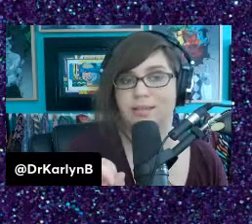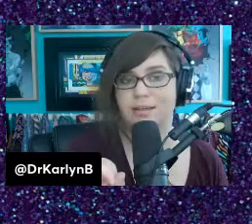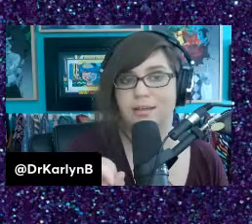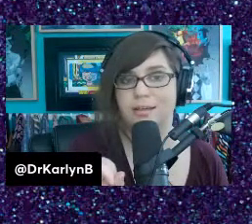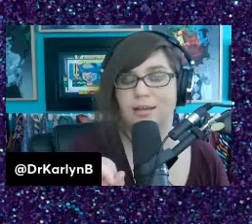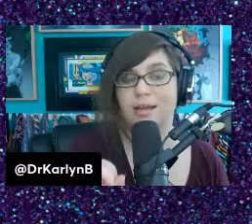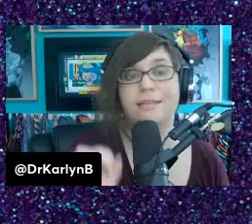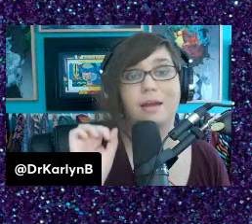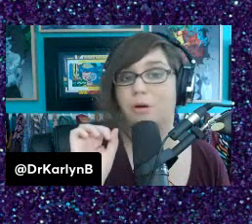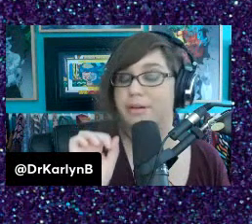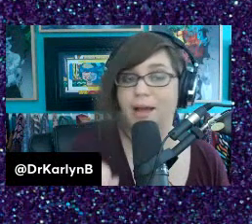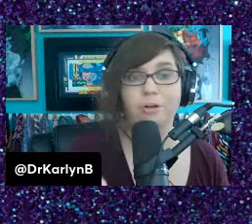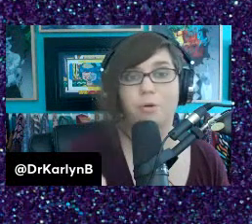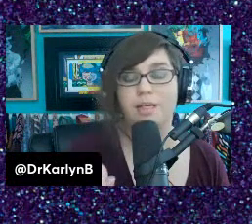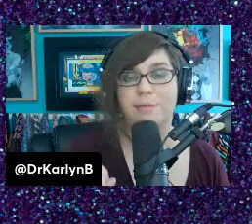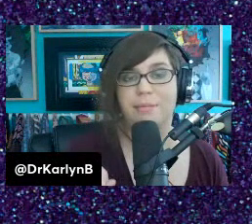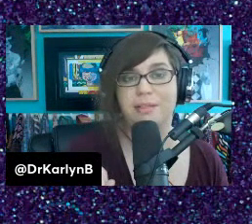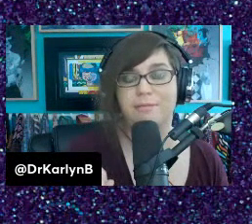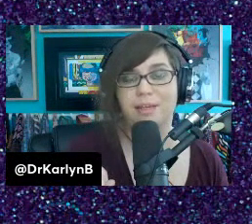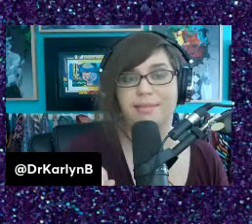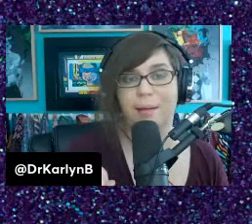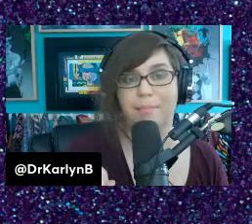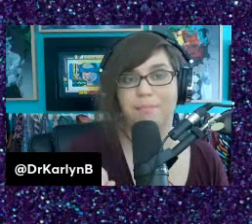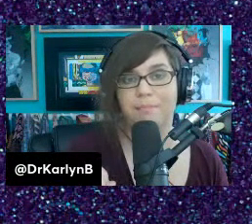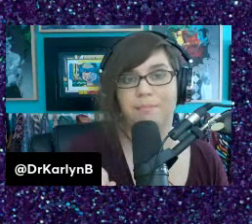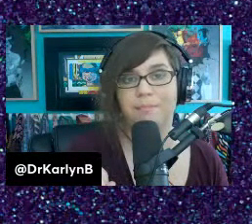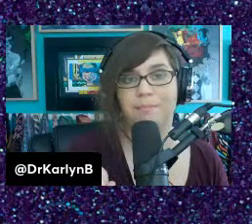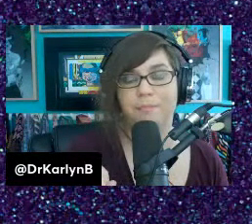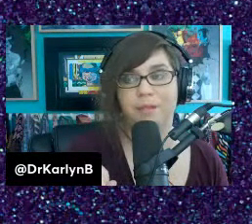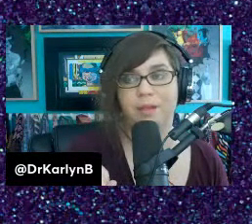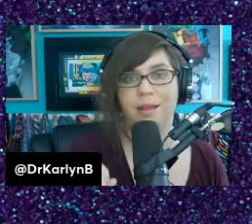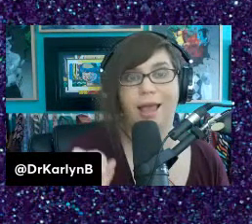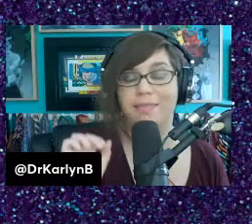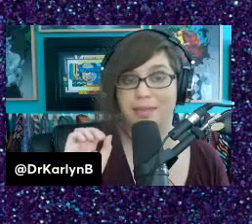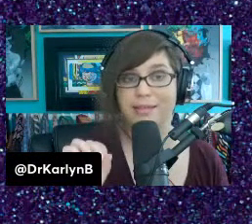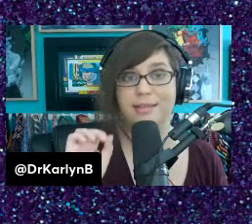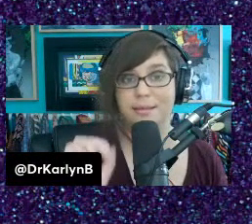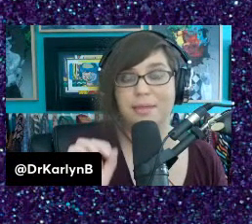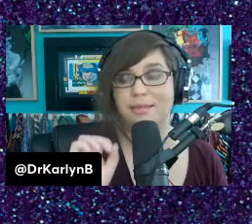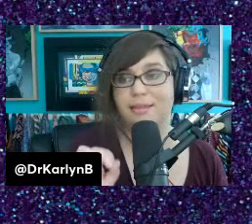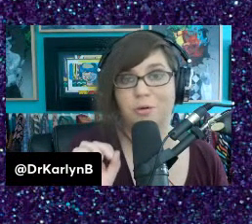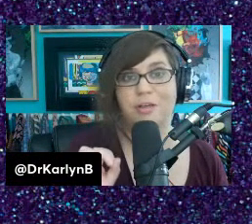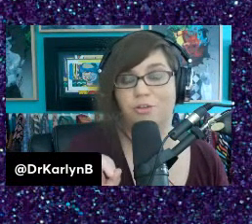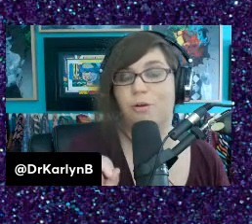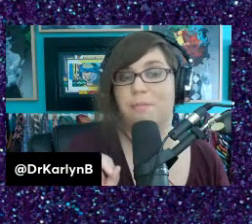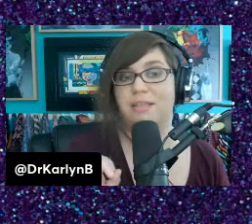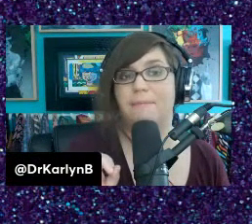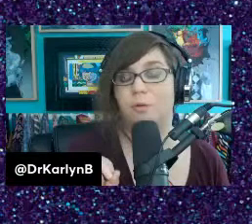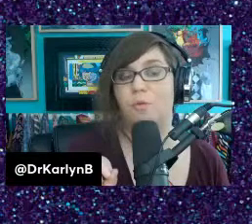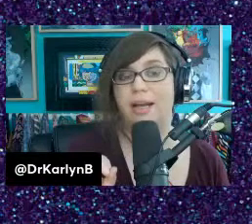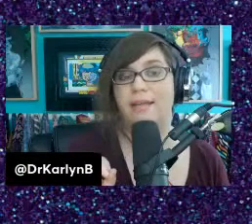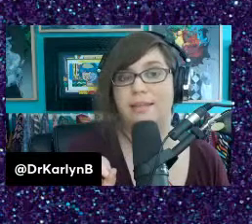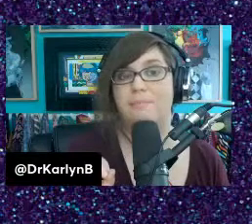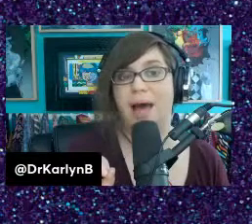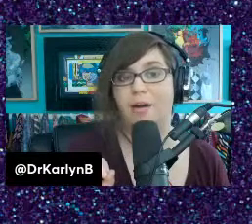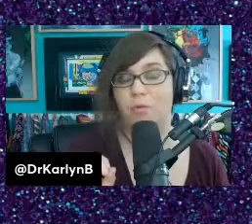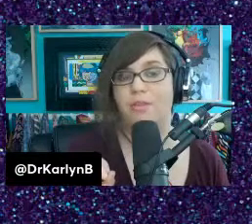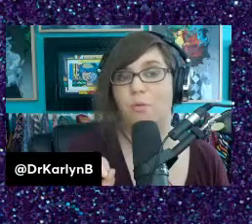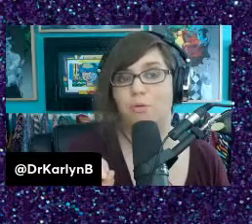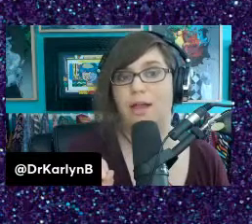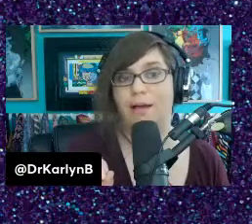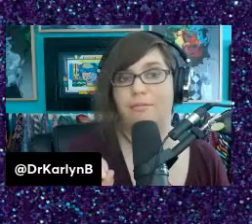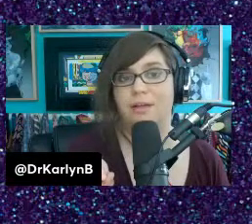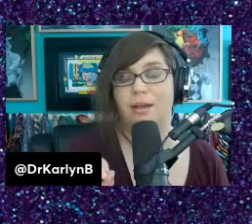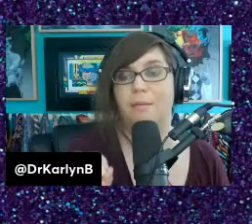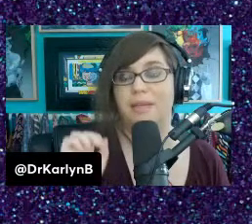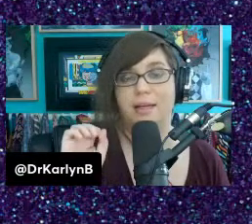motivations, then we're never going to be able to defeat them. This is the thing that's going to trip us up from winning this battle with the